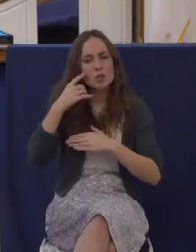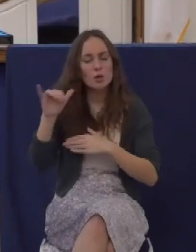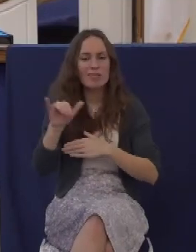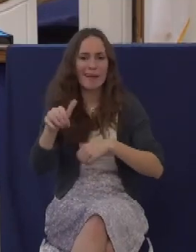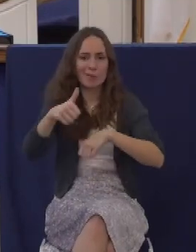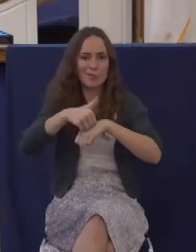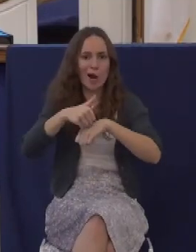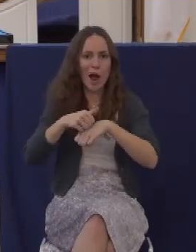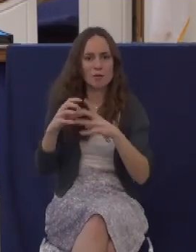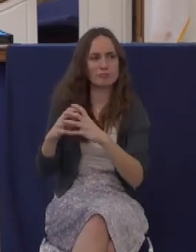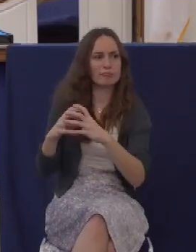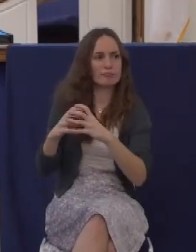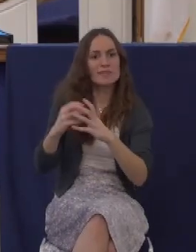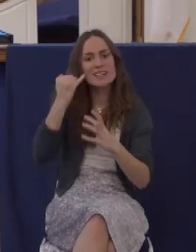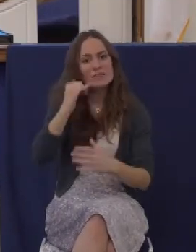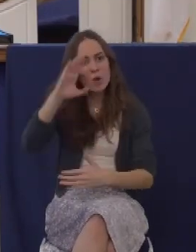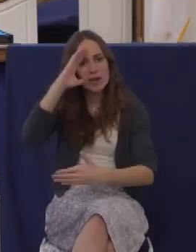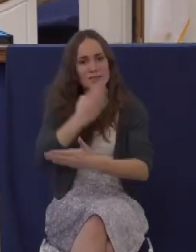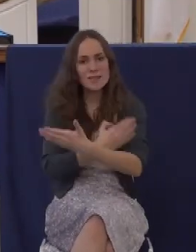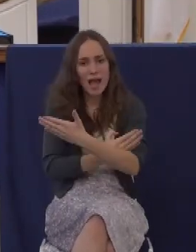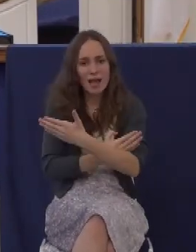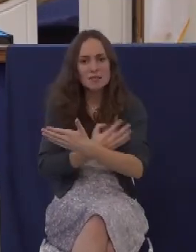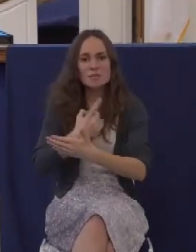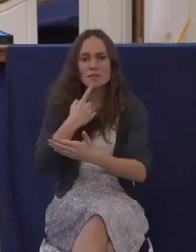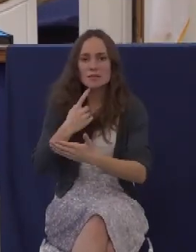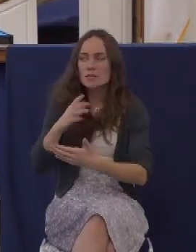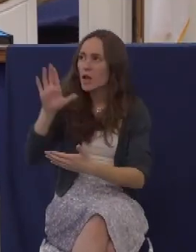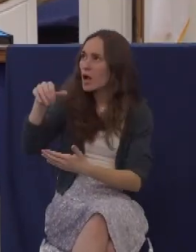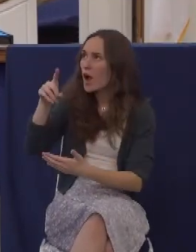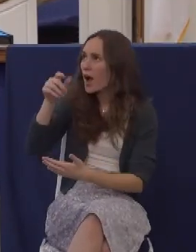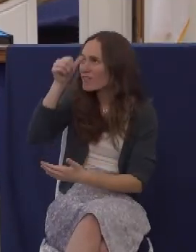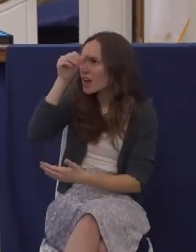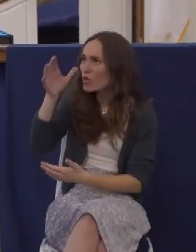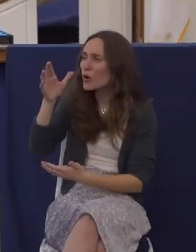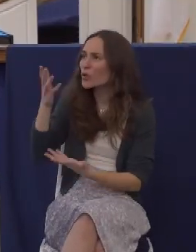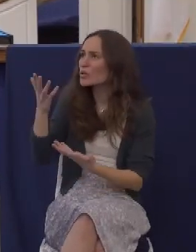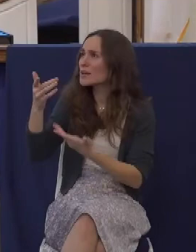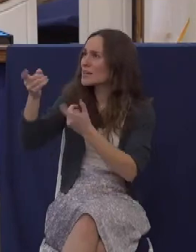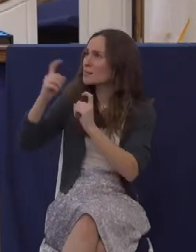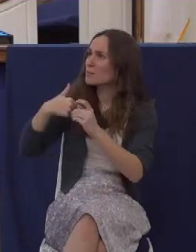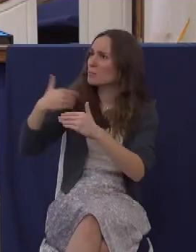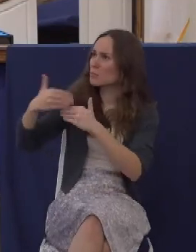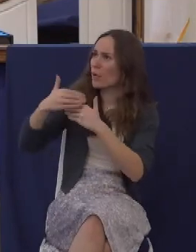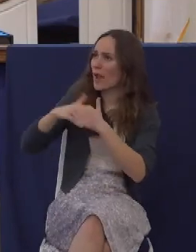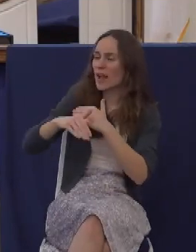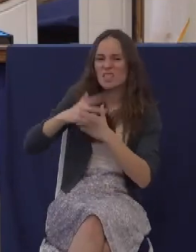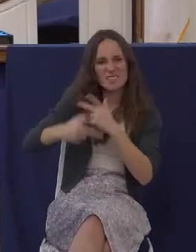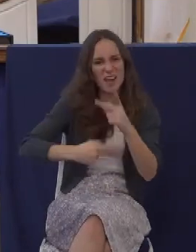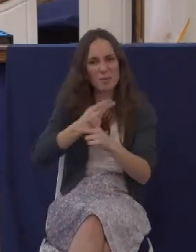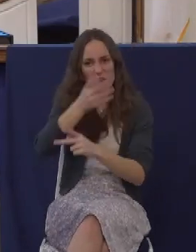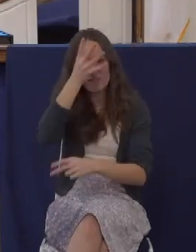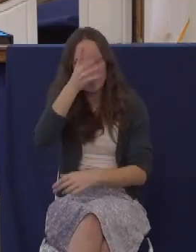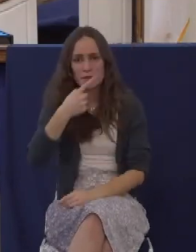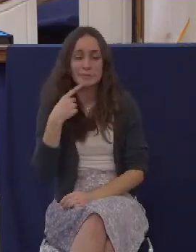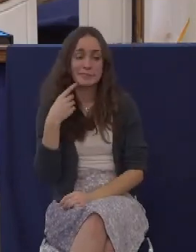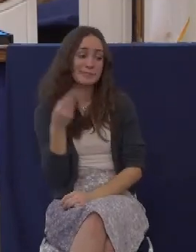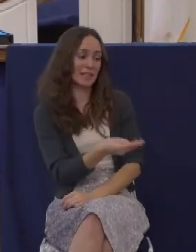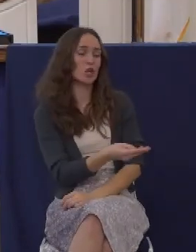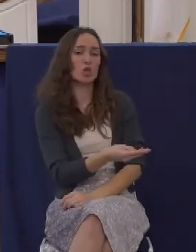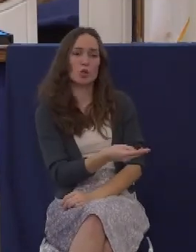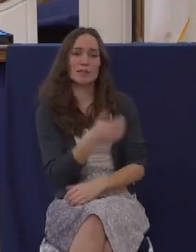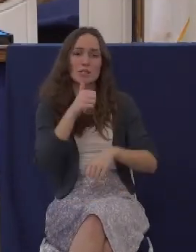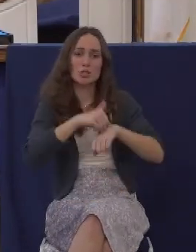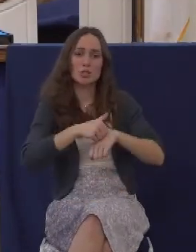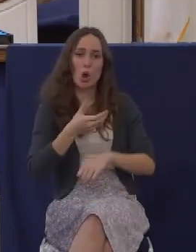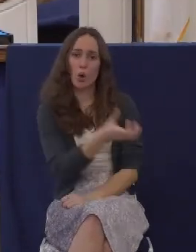What if your son comes and says, "Hey, Dad, I'm hungry. Can I have some bread?" And what father would say, "Here, chop on this. It's a stone, but it